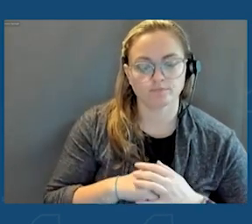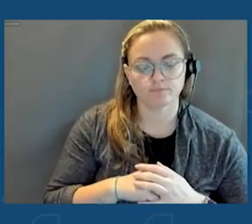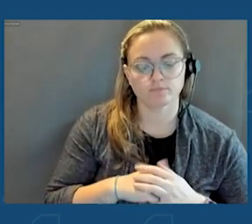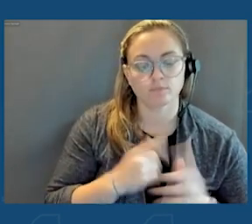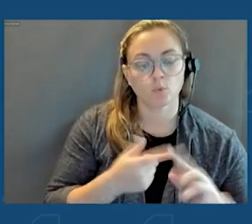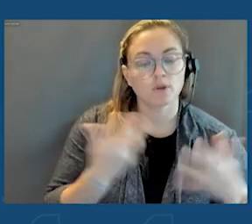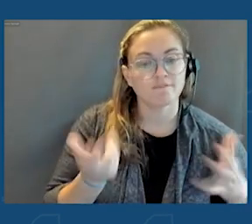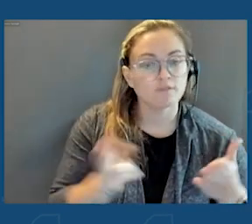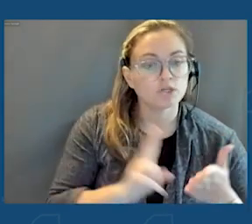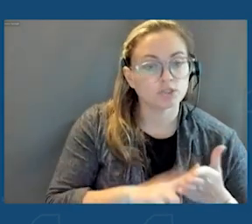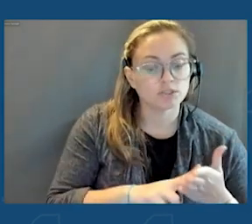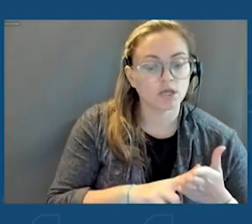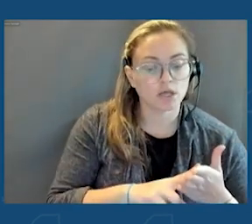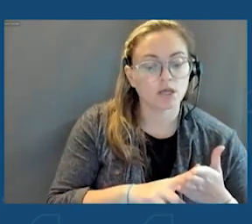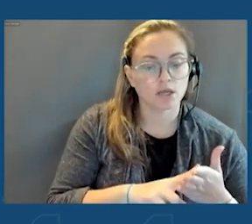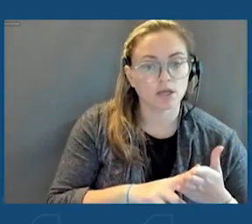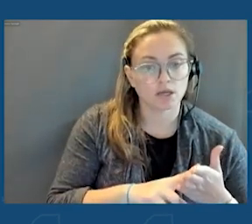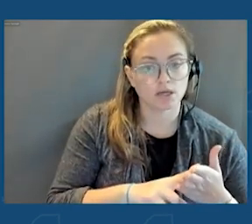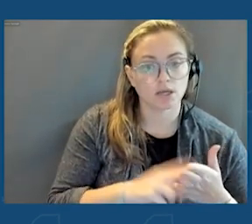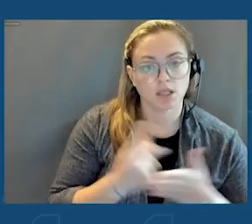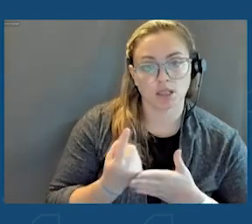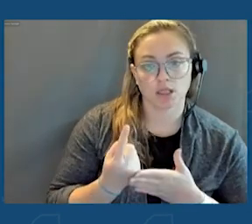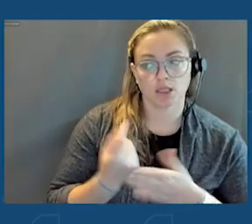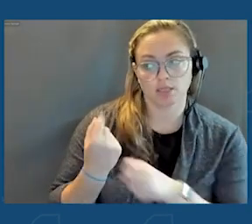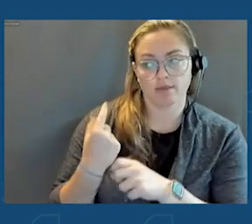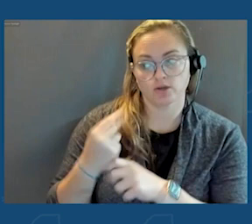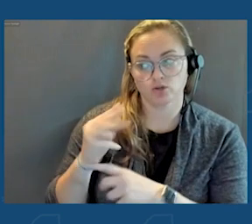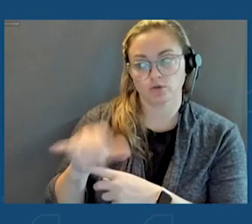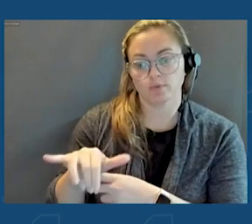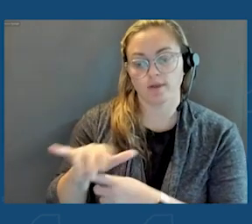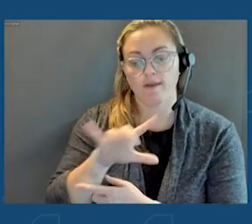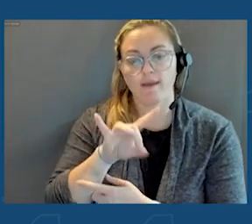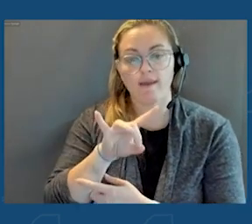Since I signed the executive order last May, there have now been